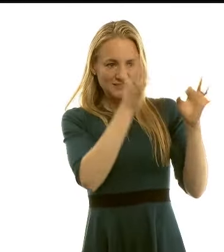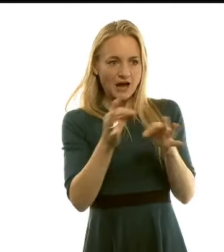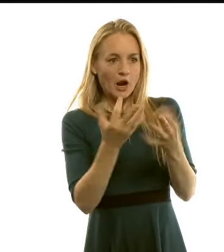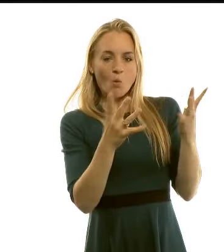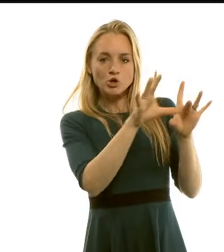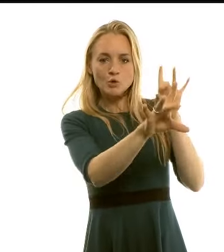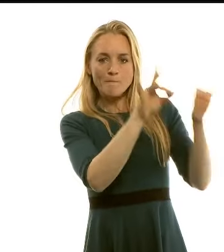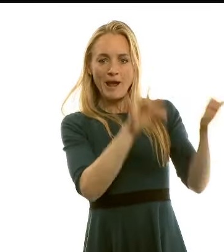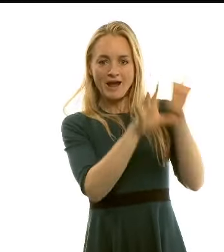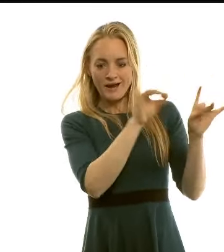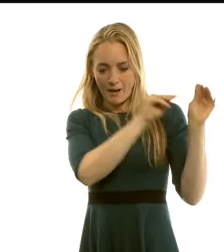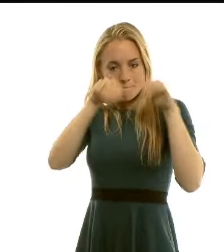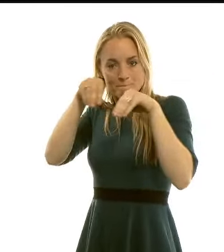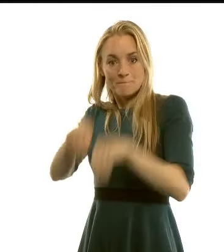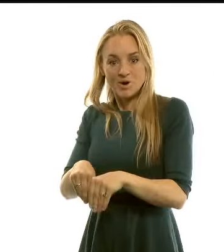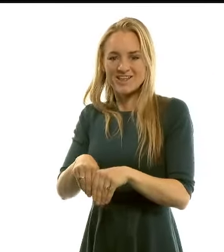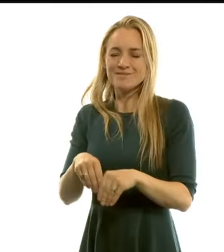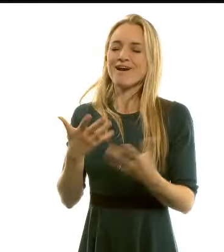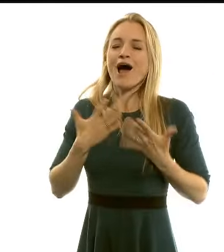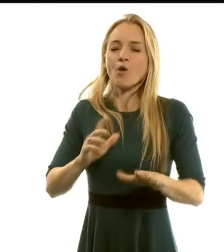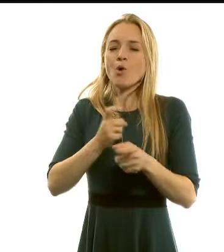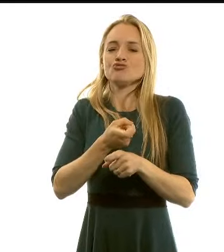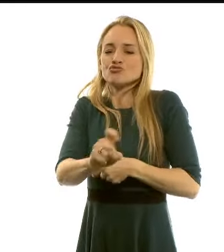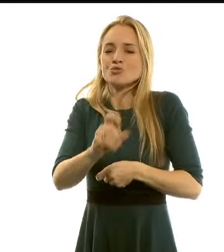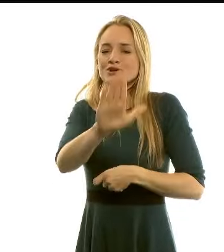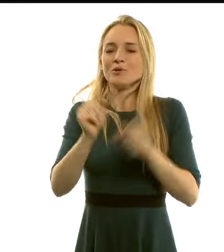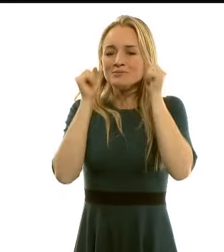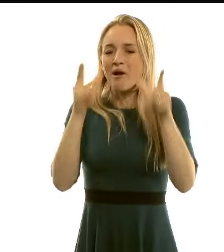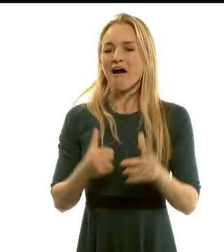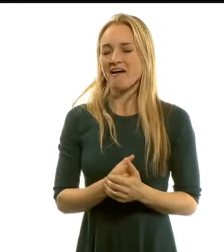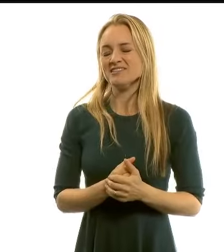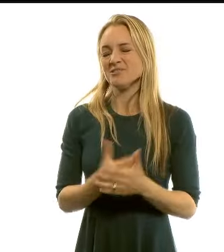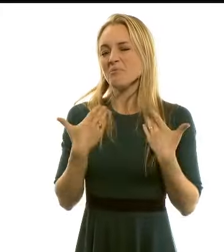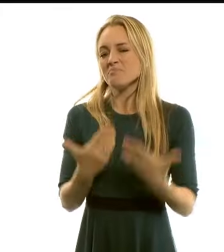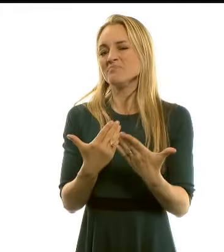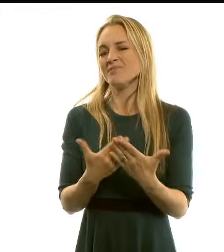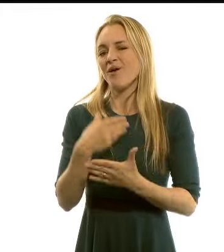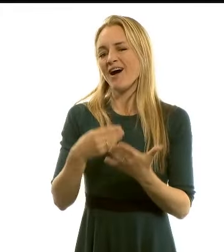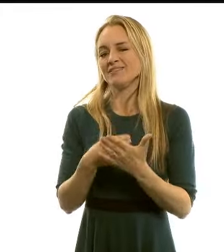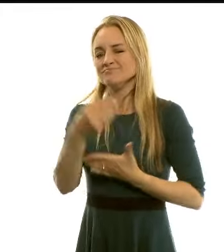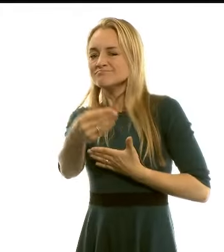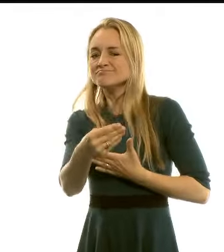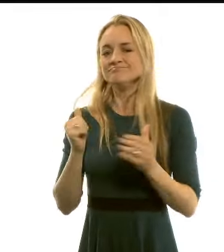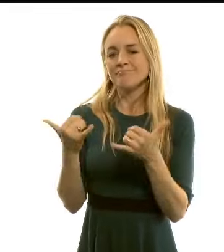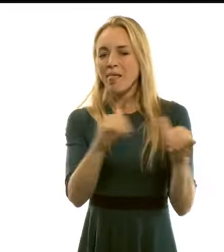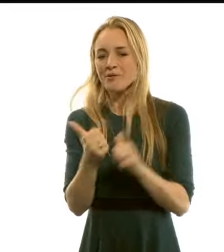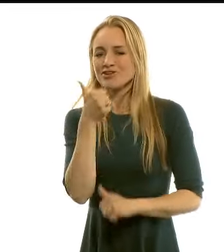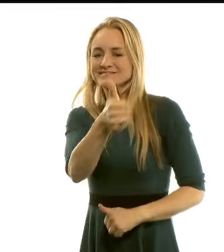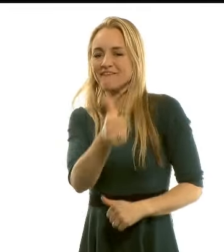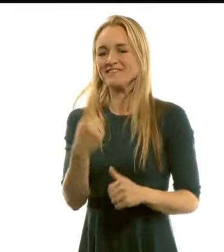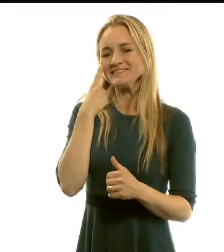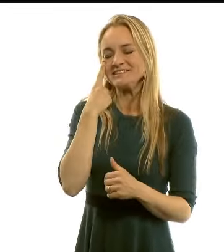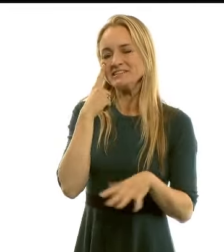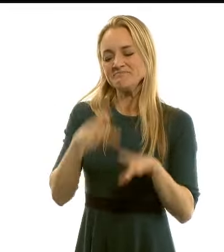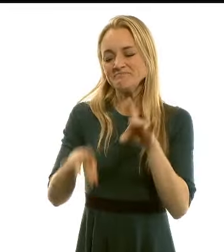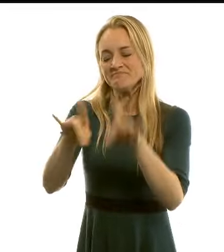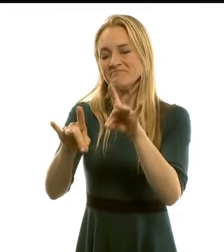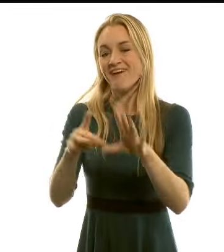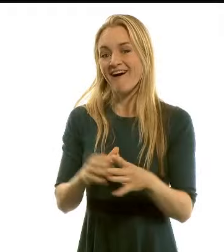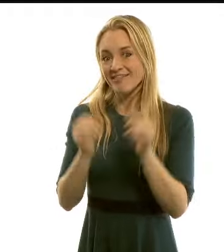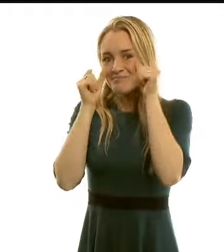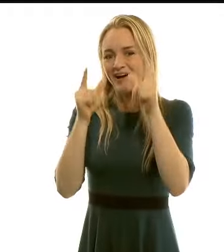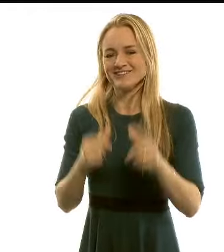ruin anything here. So when you actually do your building adventure or get to the building, then you'll discover them and have some fun. Nice. Okay, so from a completely different